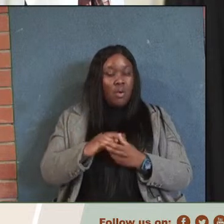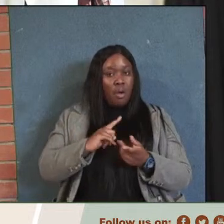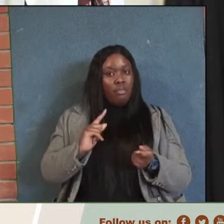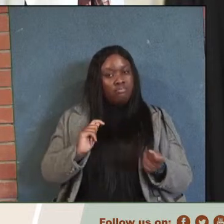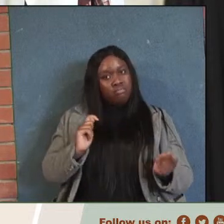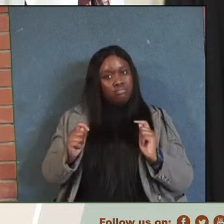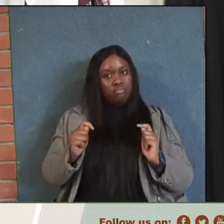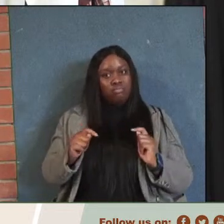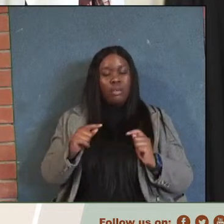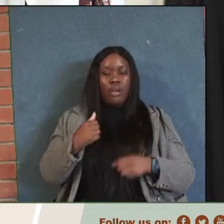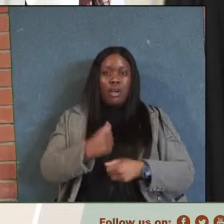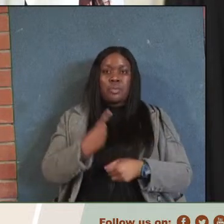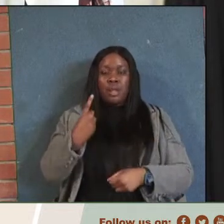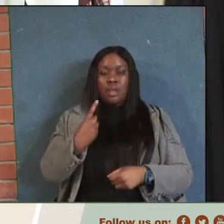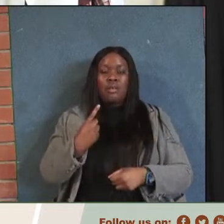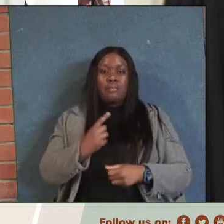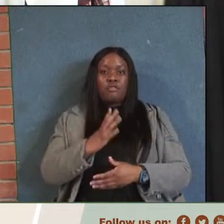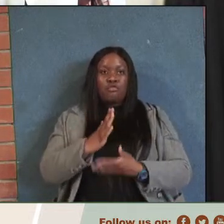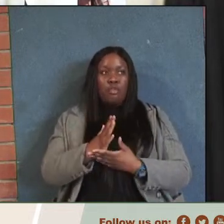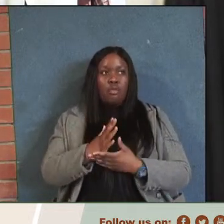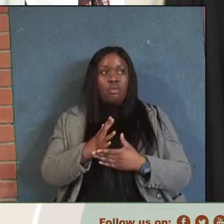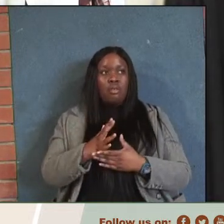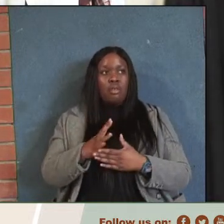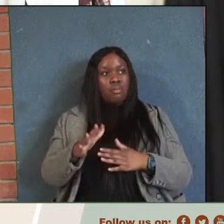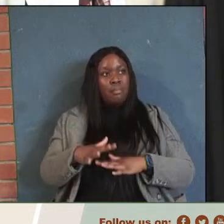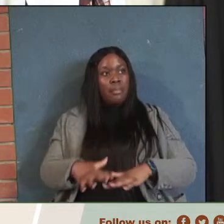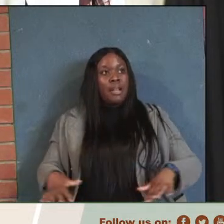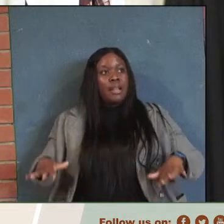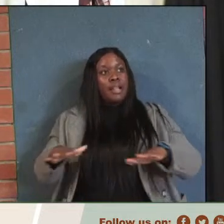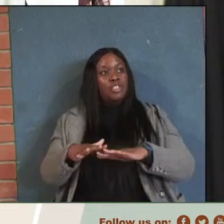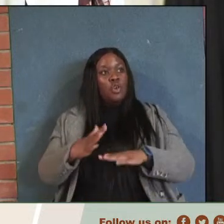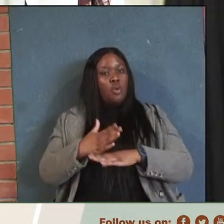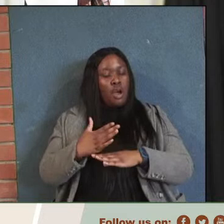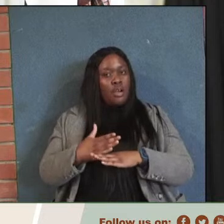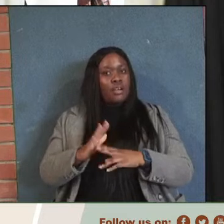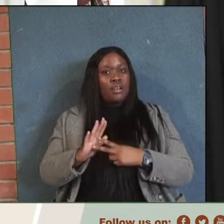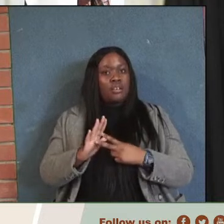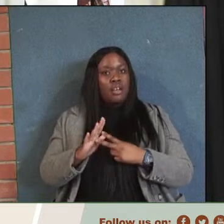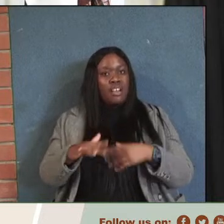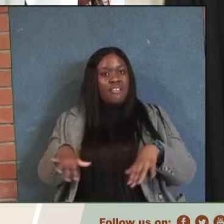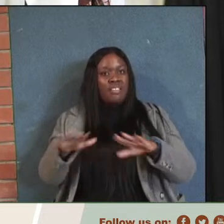transform Gauteng to be a place where we can work and play safely.